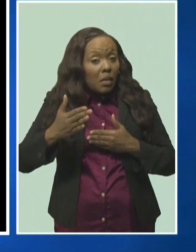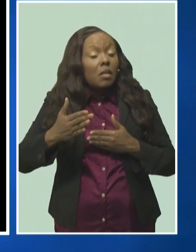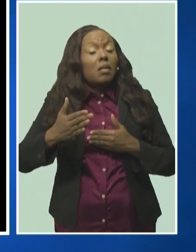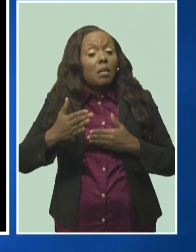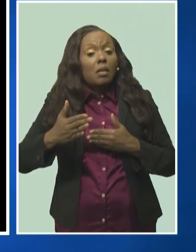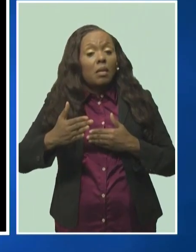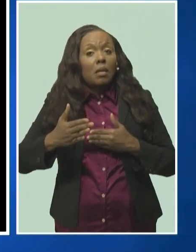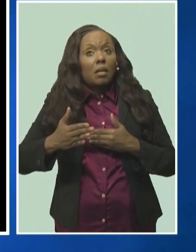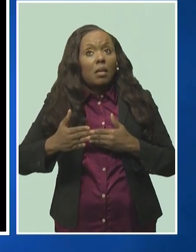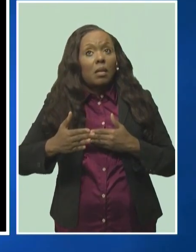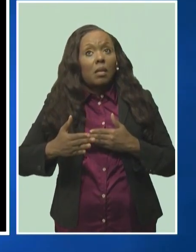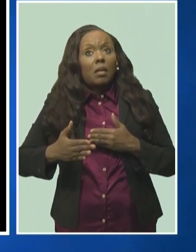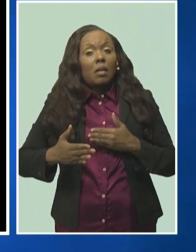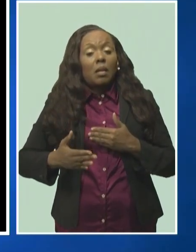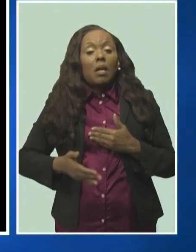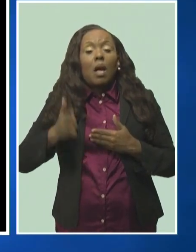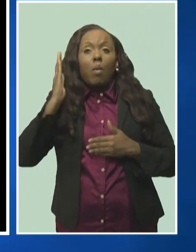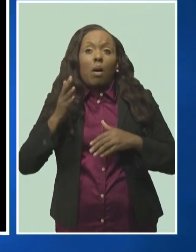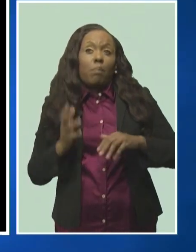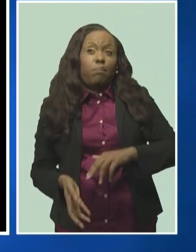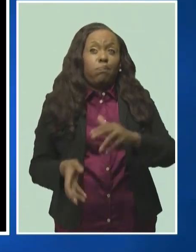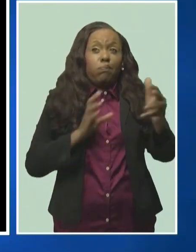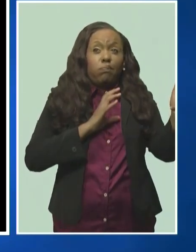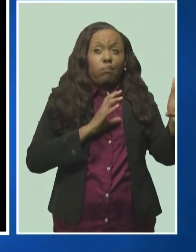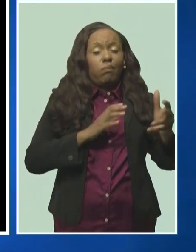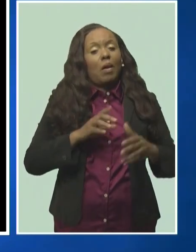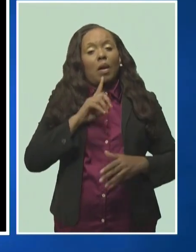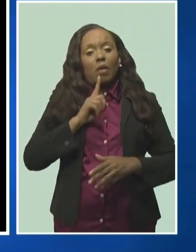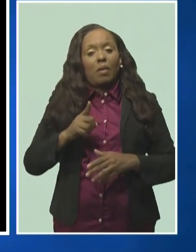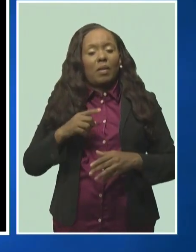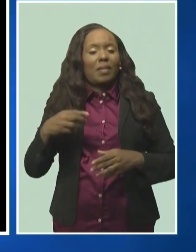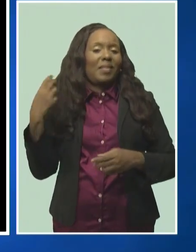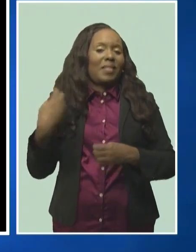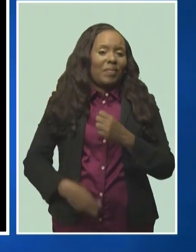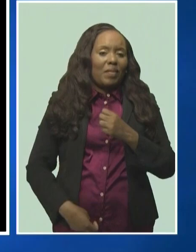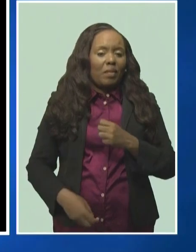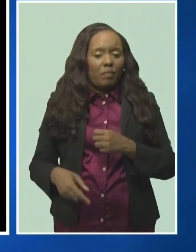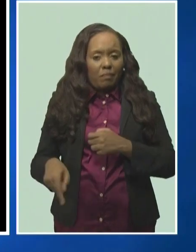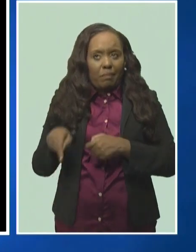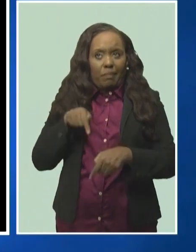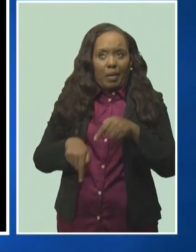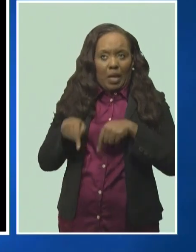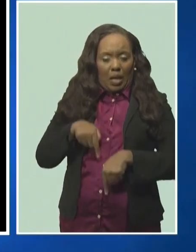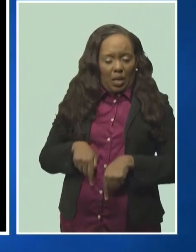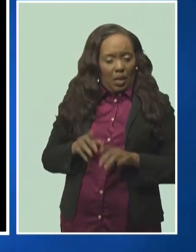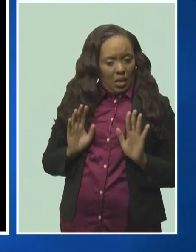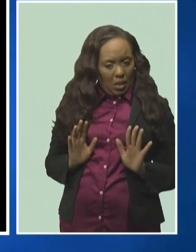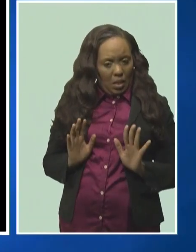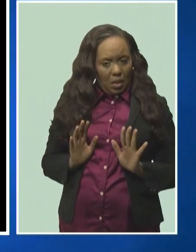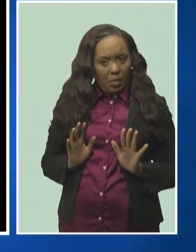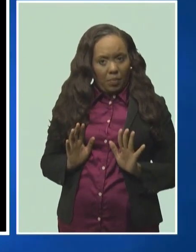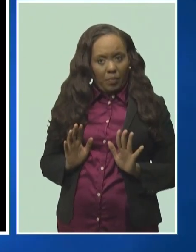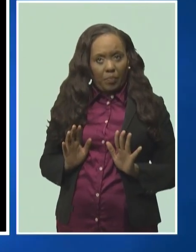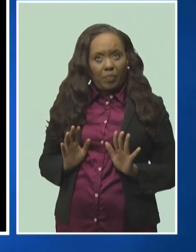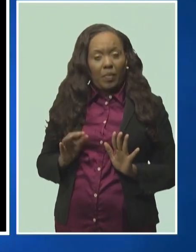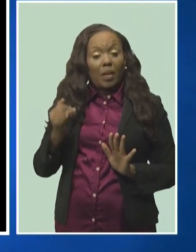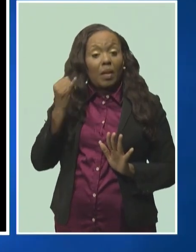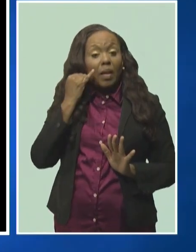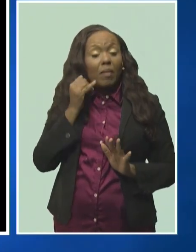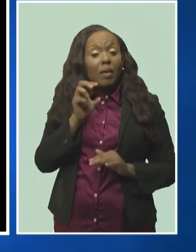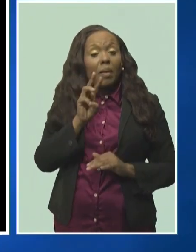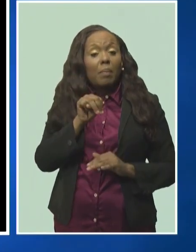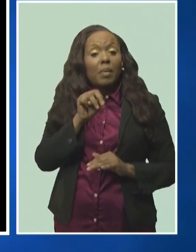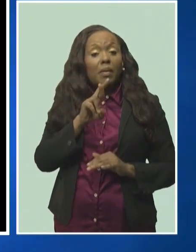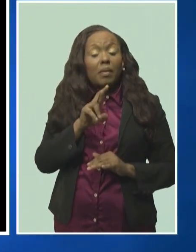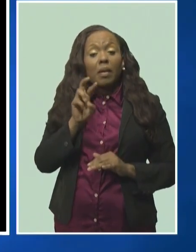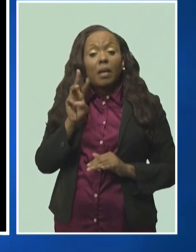will do irreparable damage, and it might be difficult to retrieve. So if, heaven forbid, Mr. Maduro takes whatever act